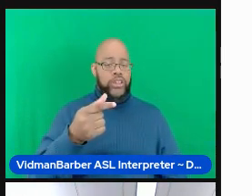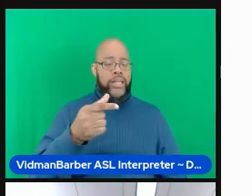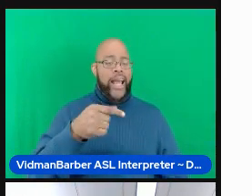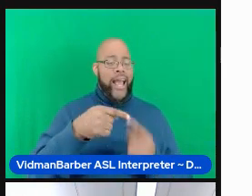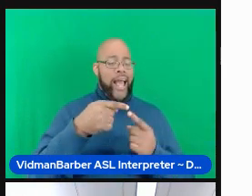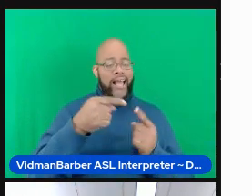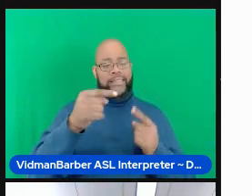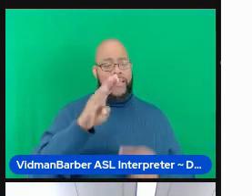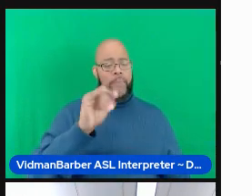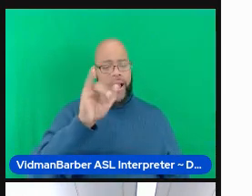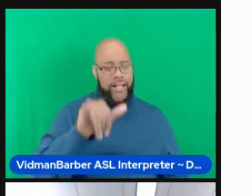the